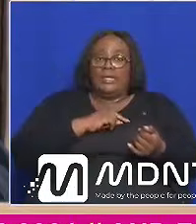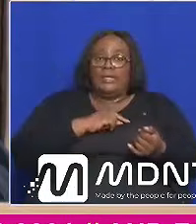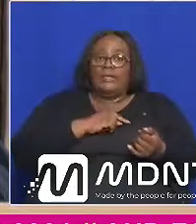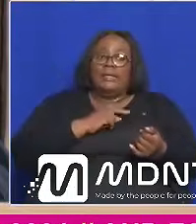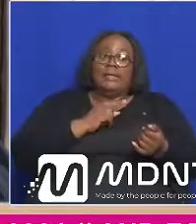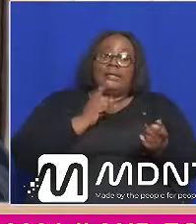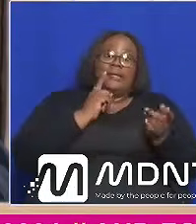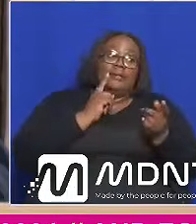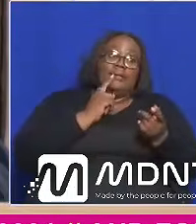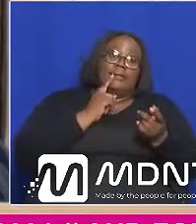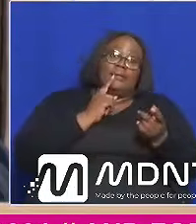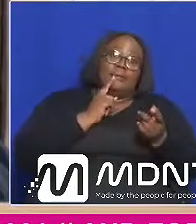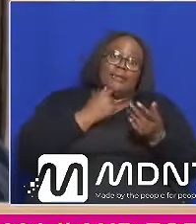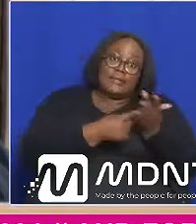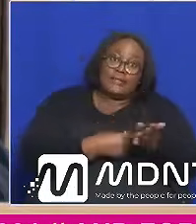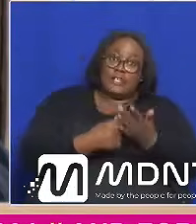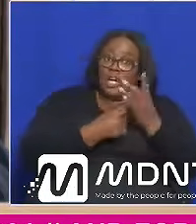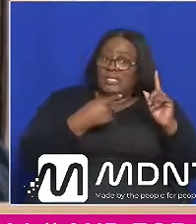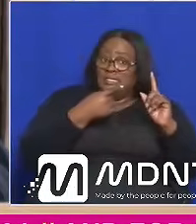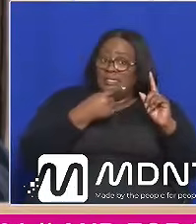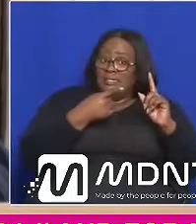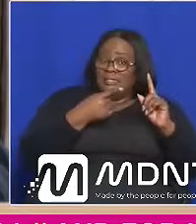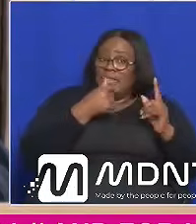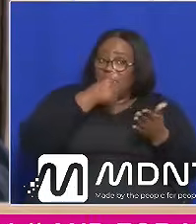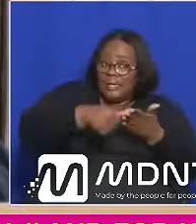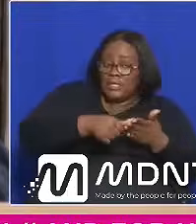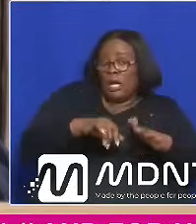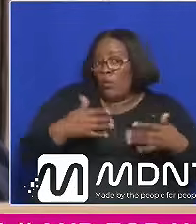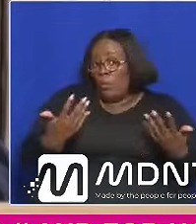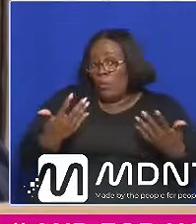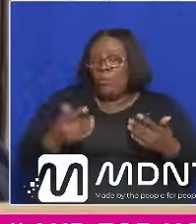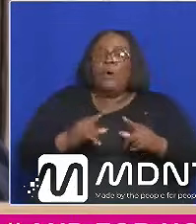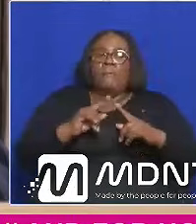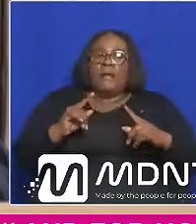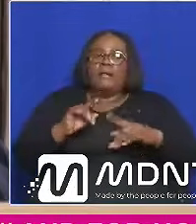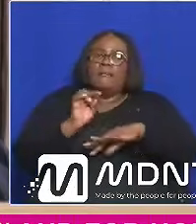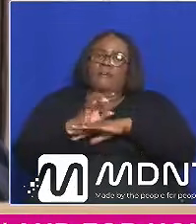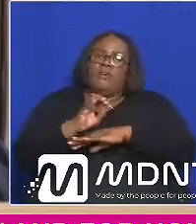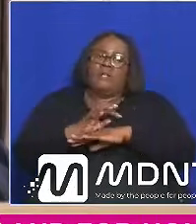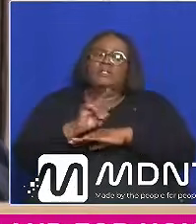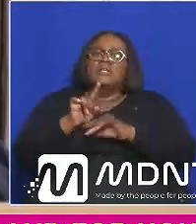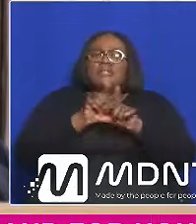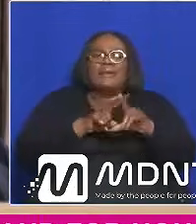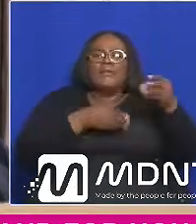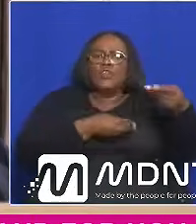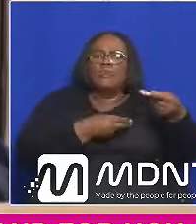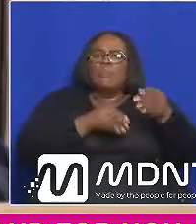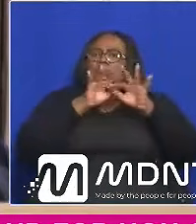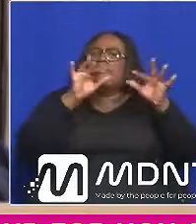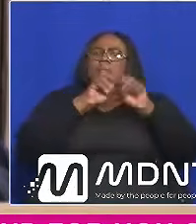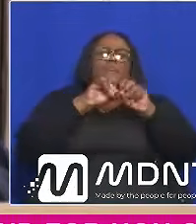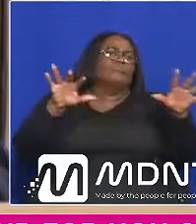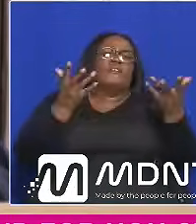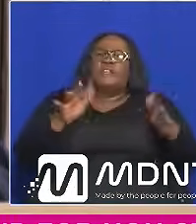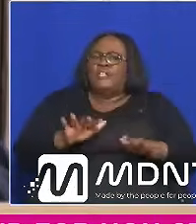response thereto that I said, I'm advised that the same document has been dealt with publicly and has been flighted during the